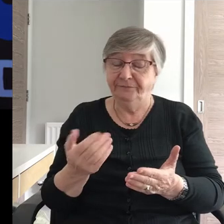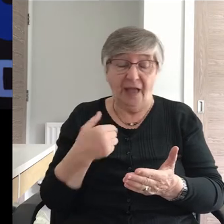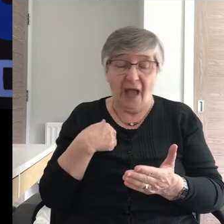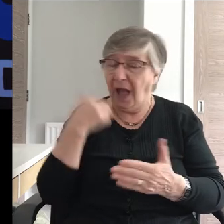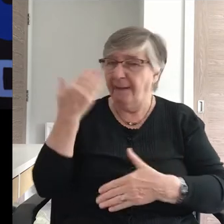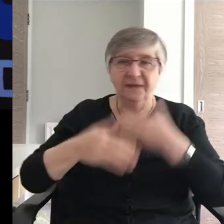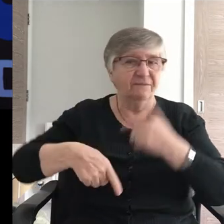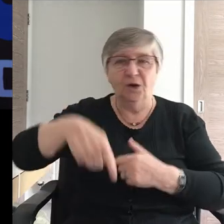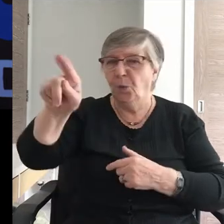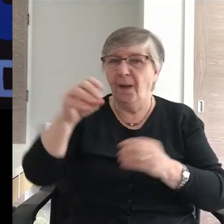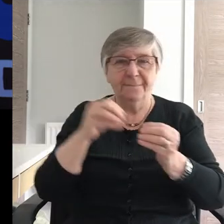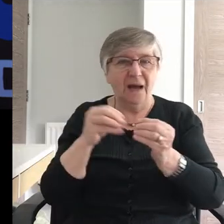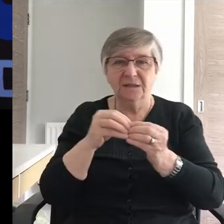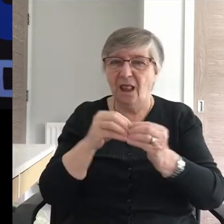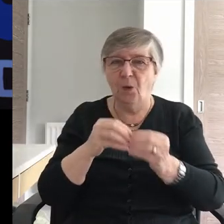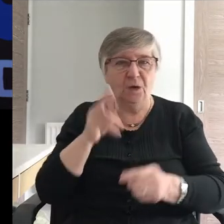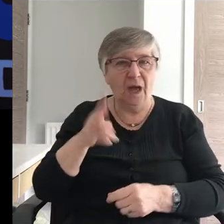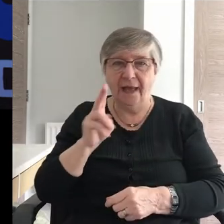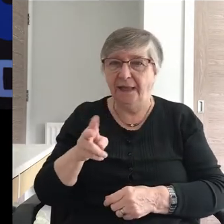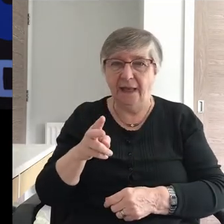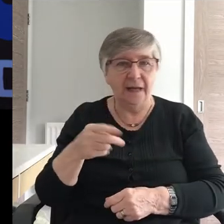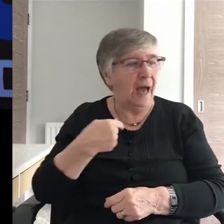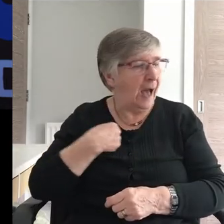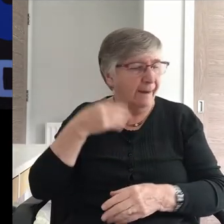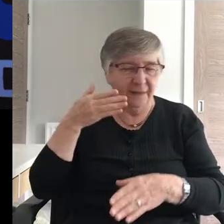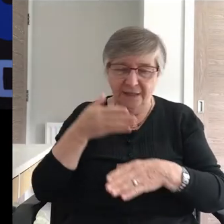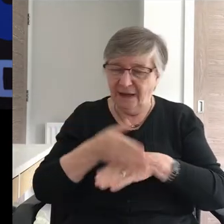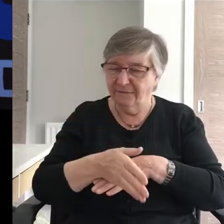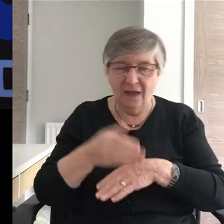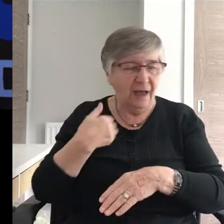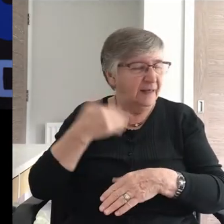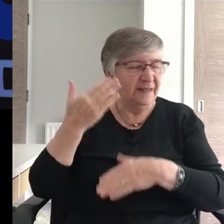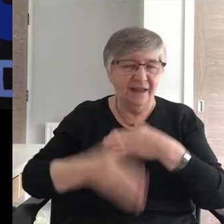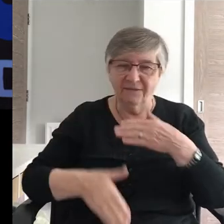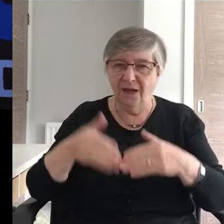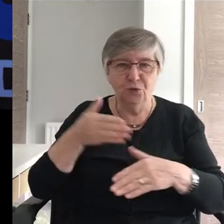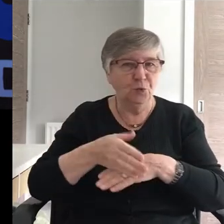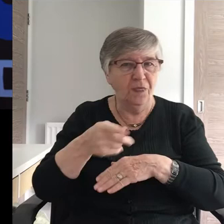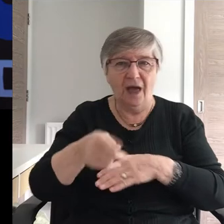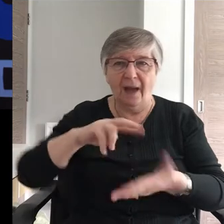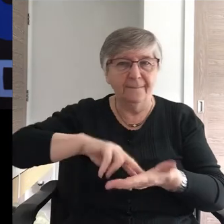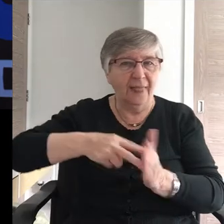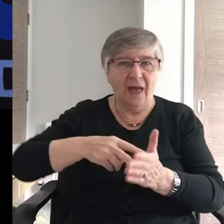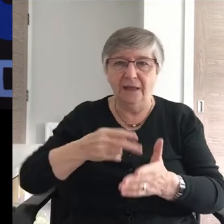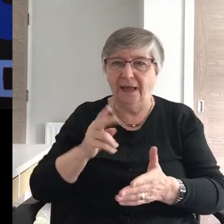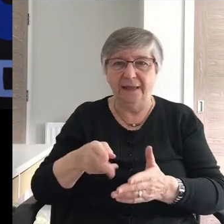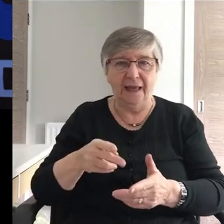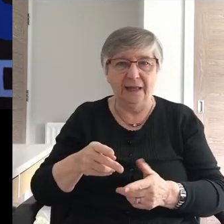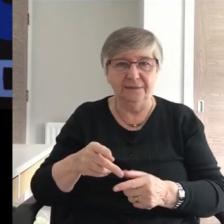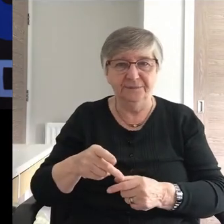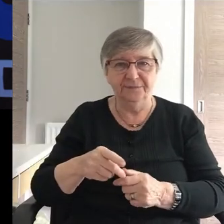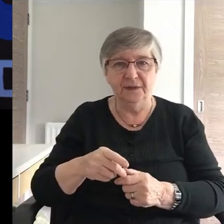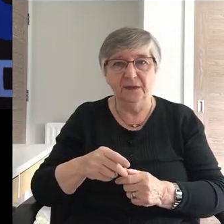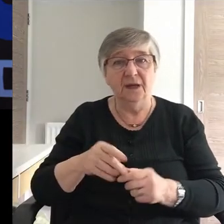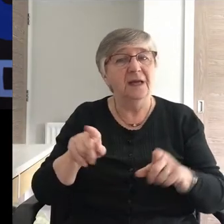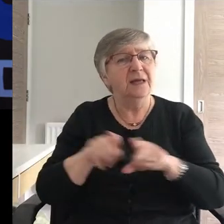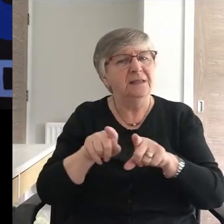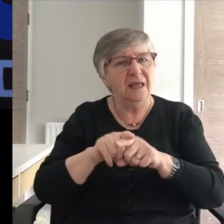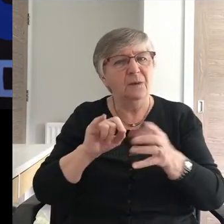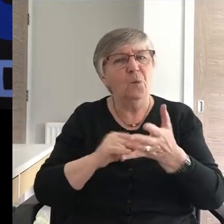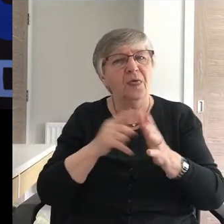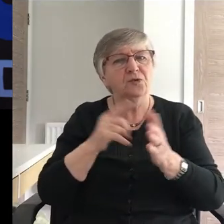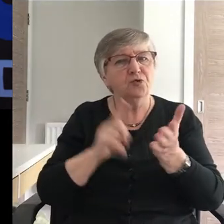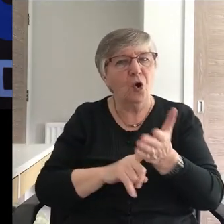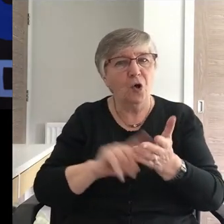We're never going back to Barcelona again, and I'm never doing it again. So it was with Saul, the first king